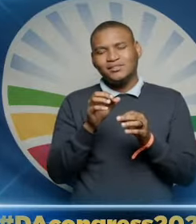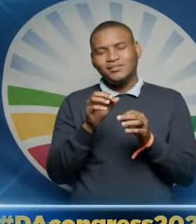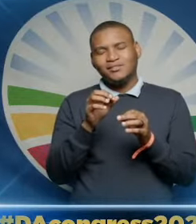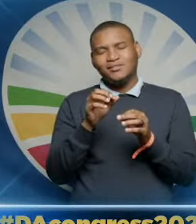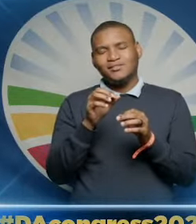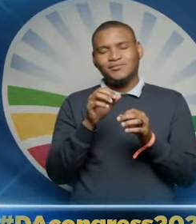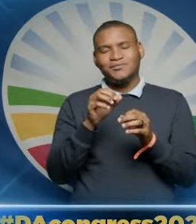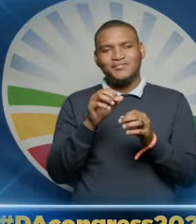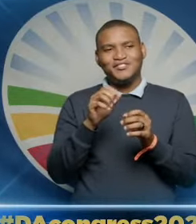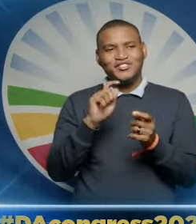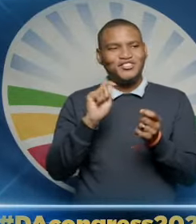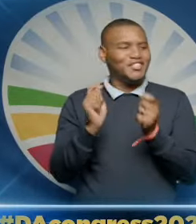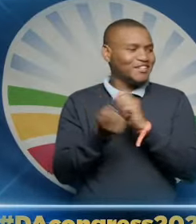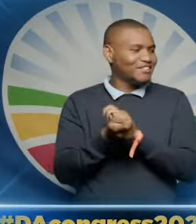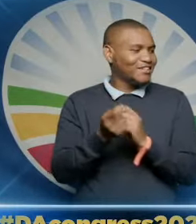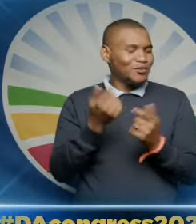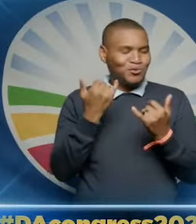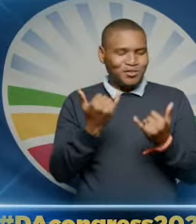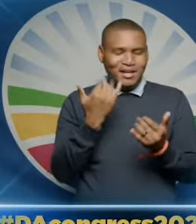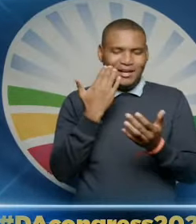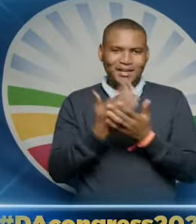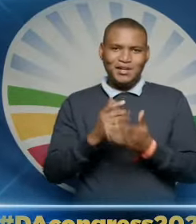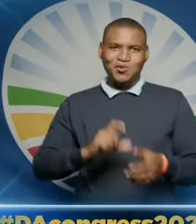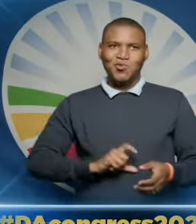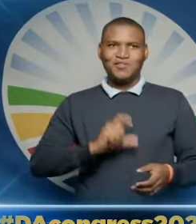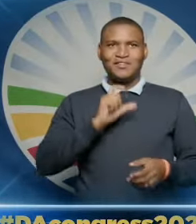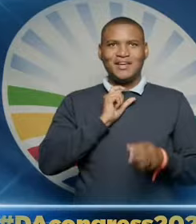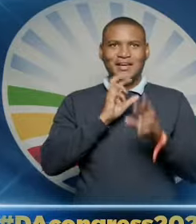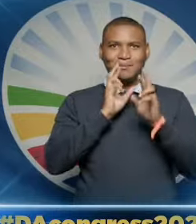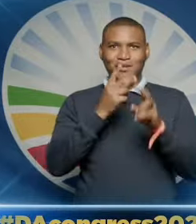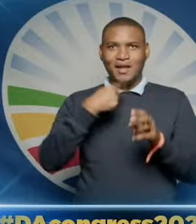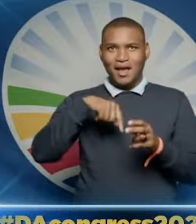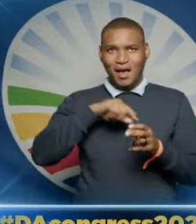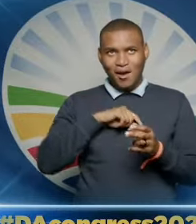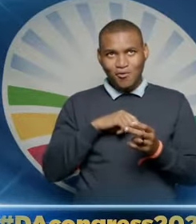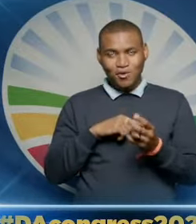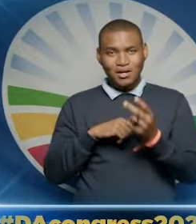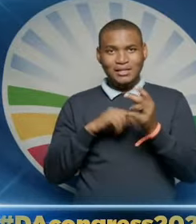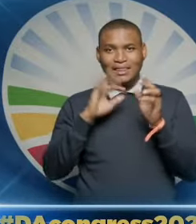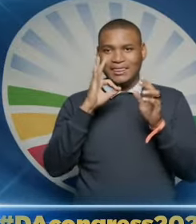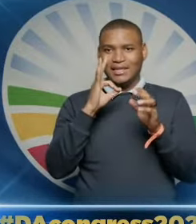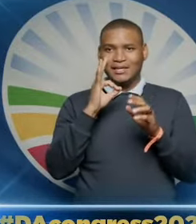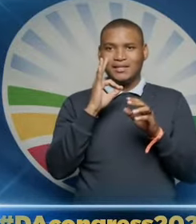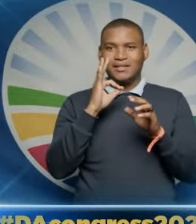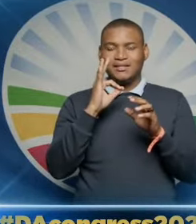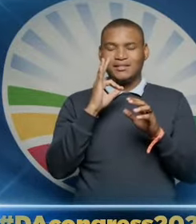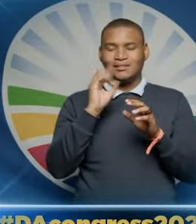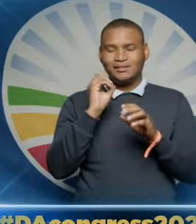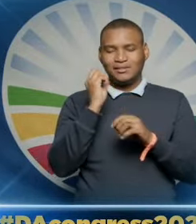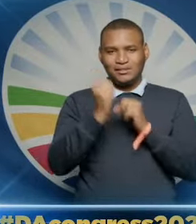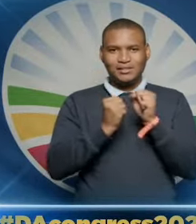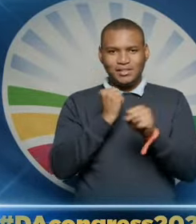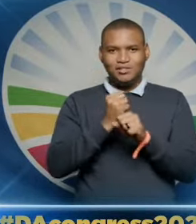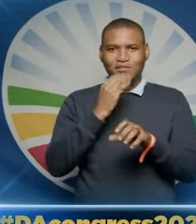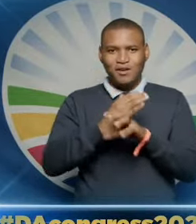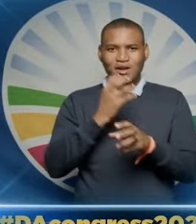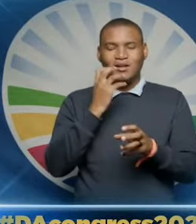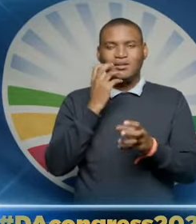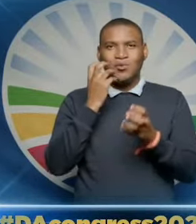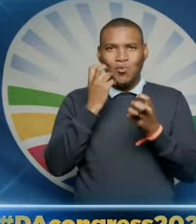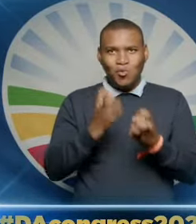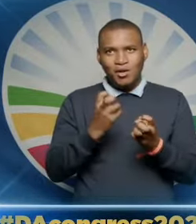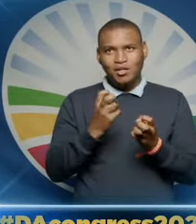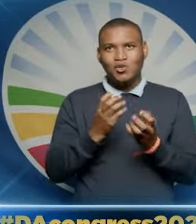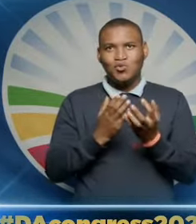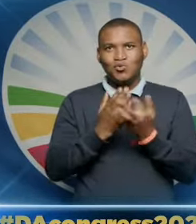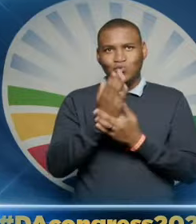So today, I can confidently report that our 3 decades of hard work has paid off. And it's through these generations of